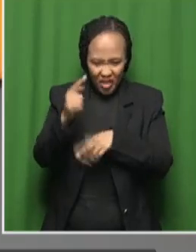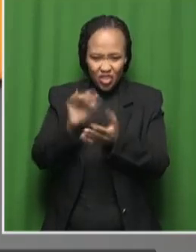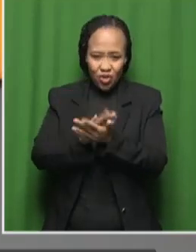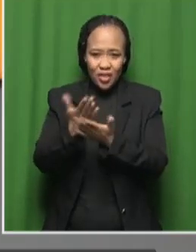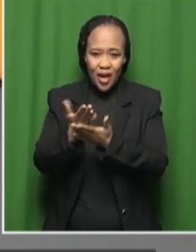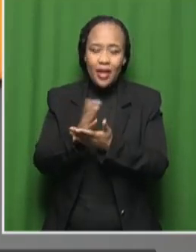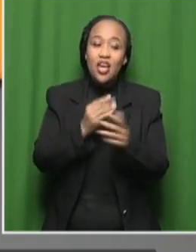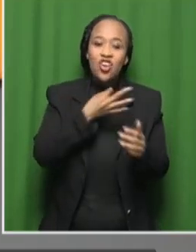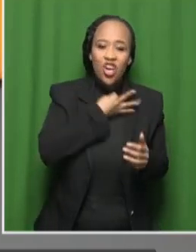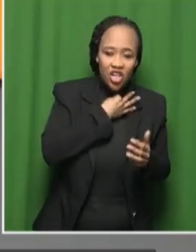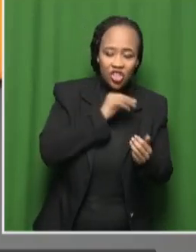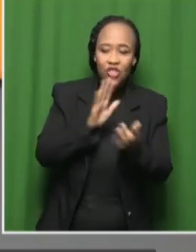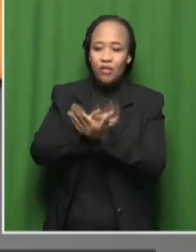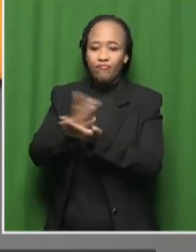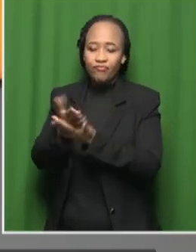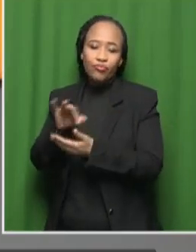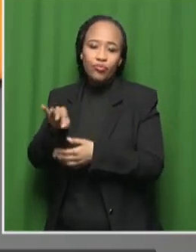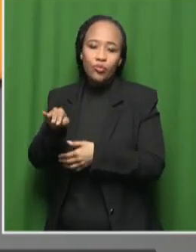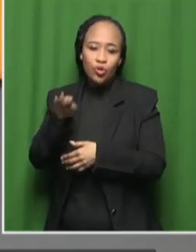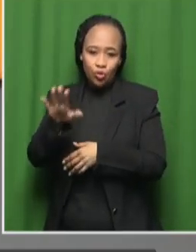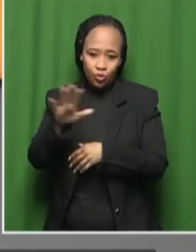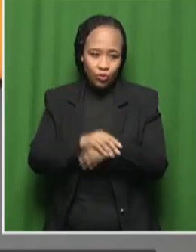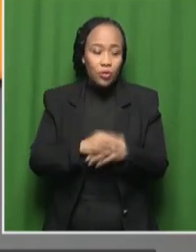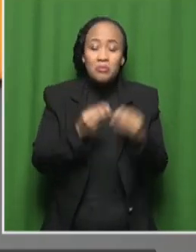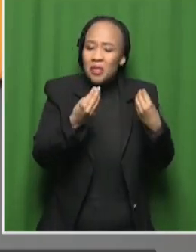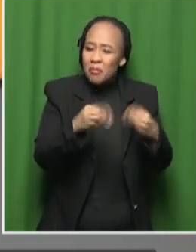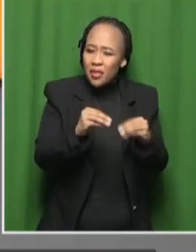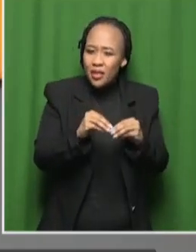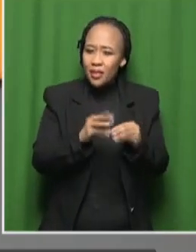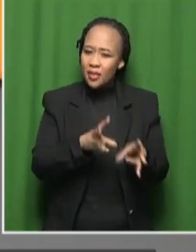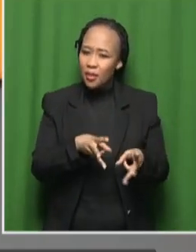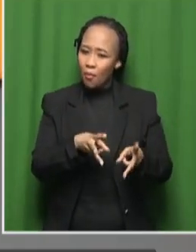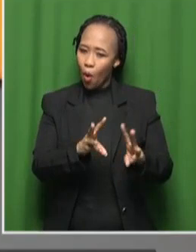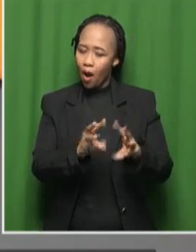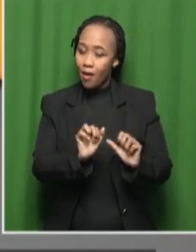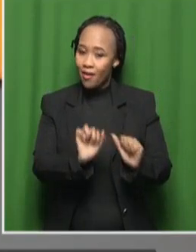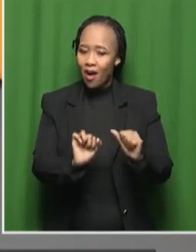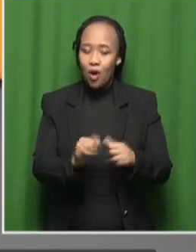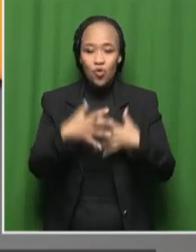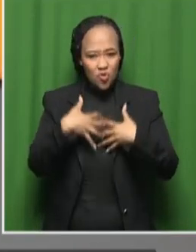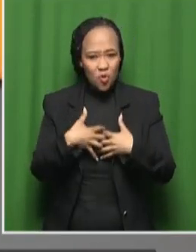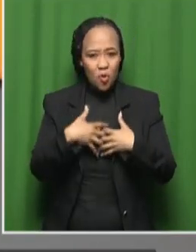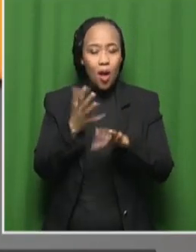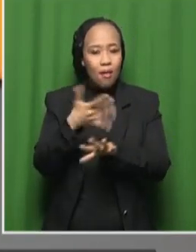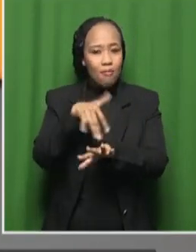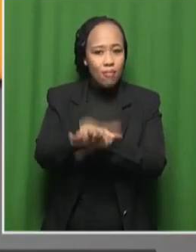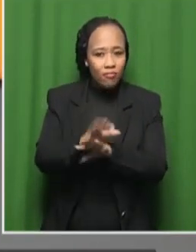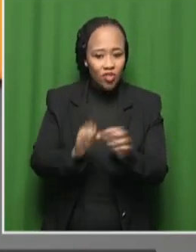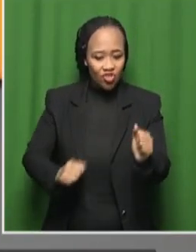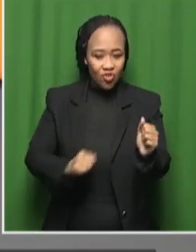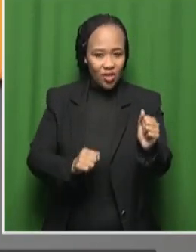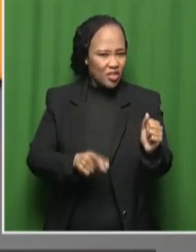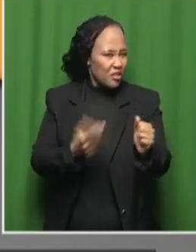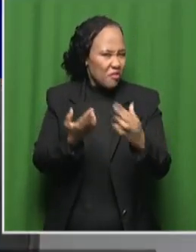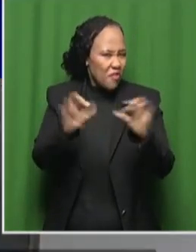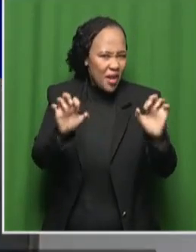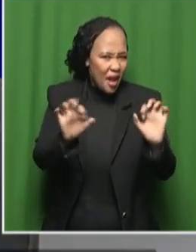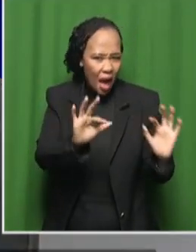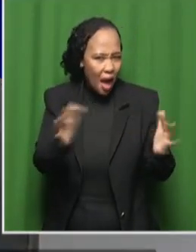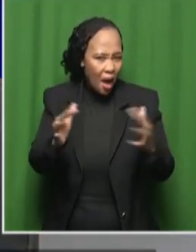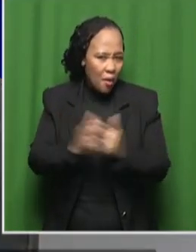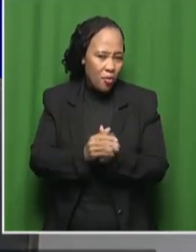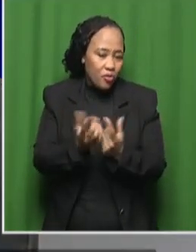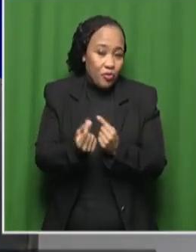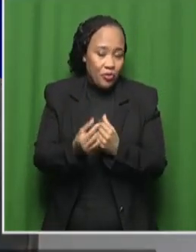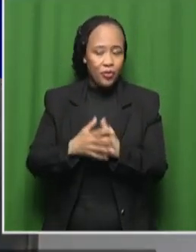start charging the patients or the users? I mean, what's your business model for you to implement such a strategy, for free?